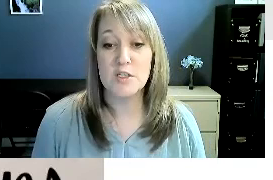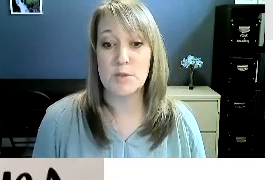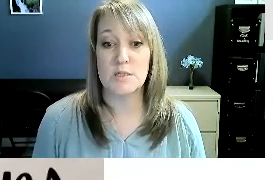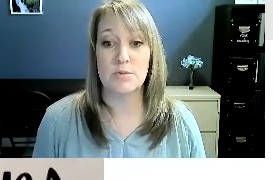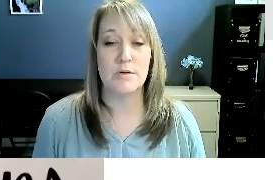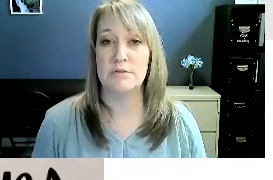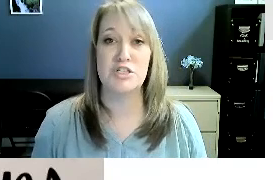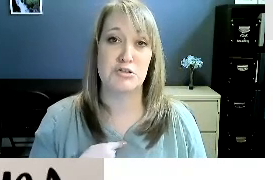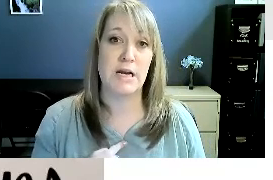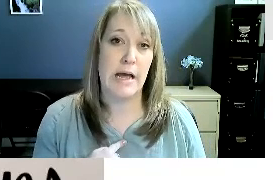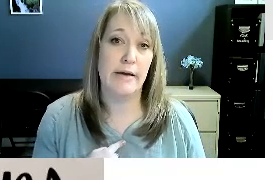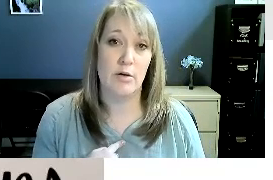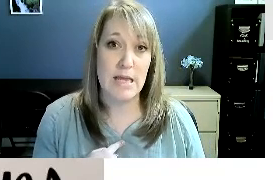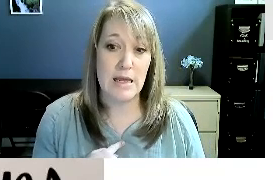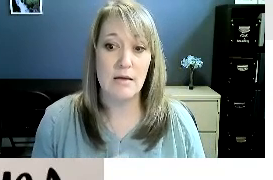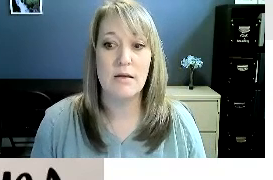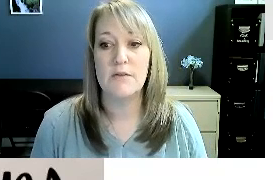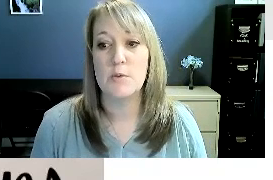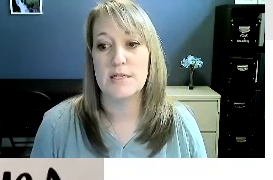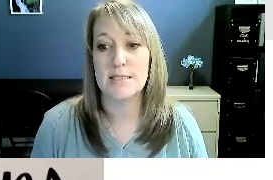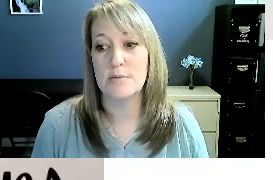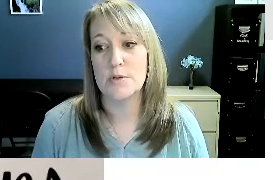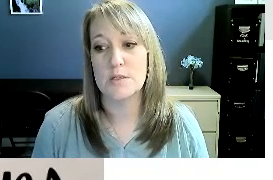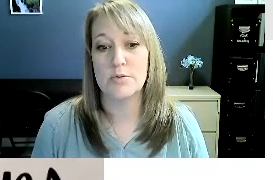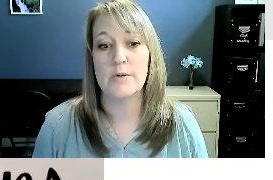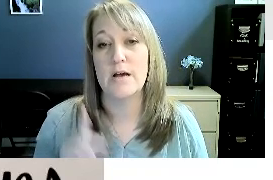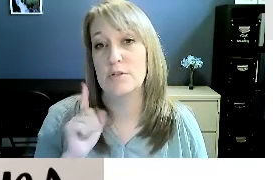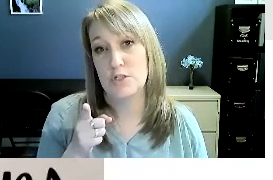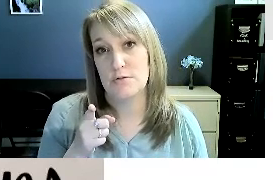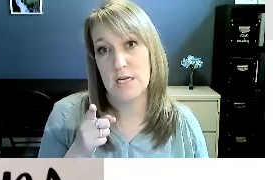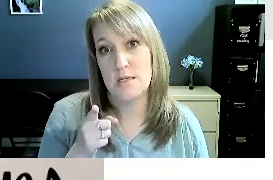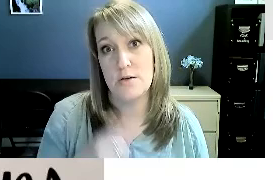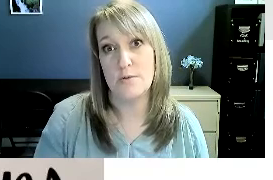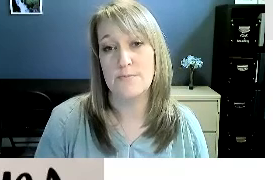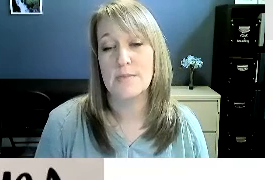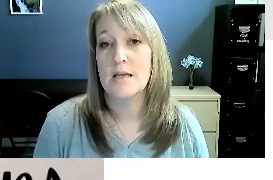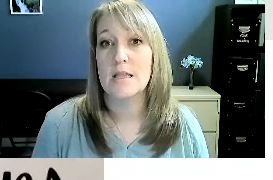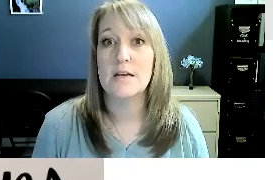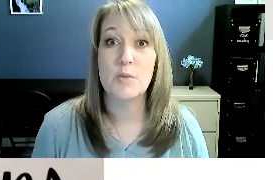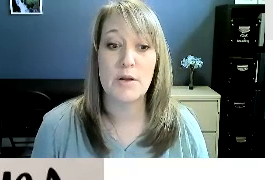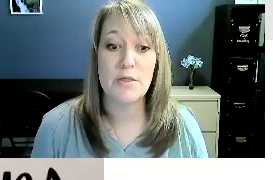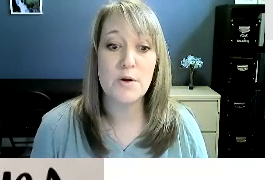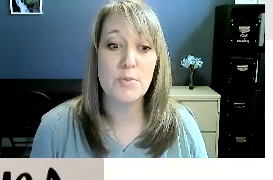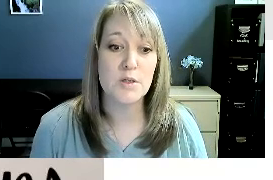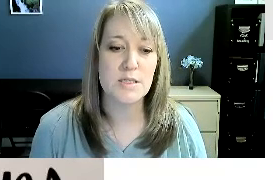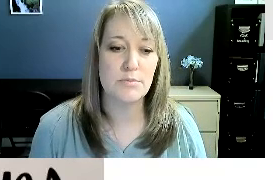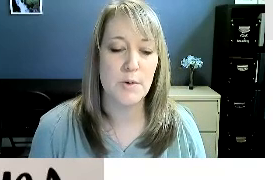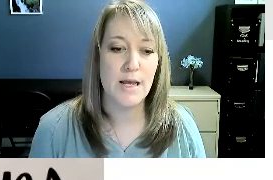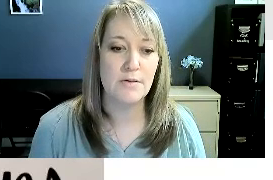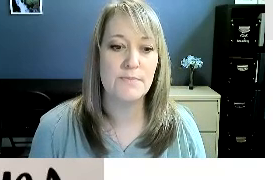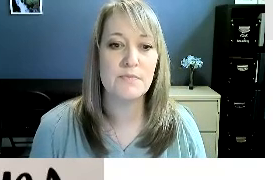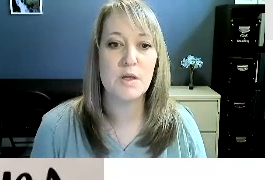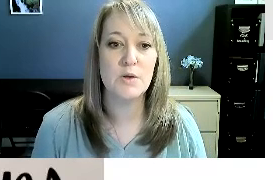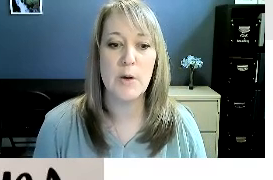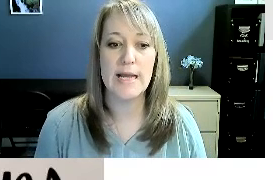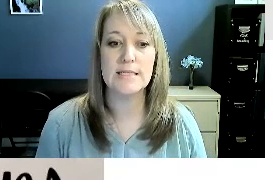a first person pronoun, you just write I or me. If you want a second person pronoun, you just write you. Then if you want a third person